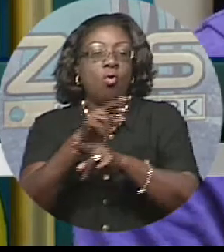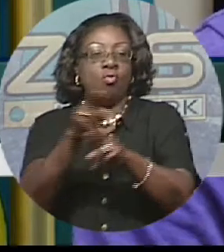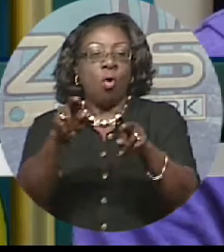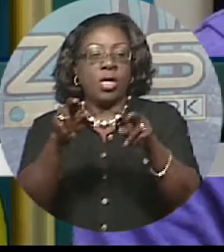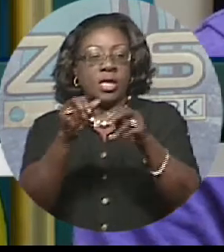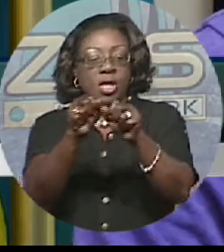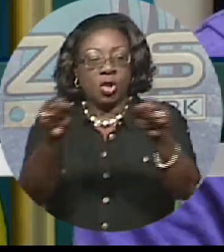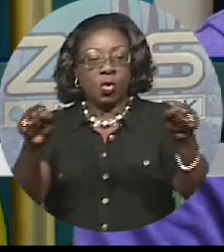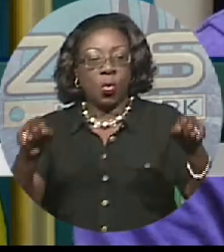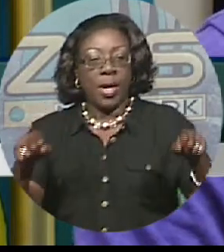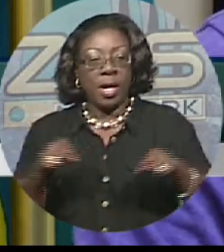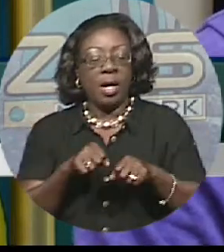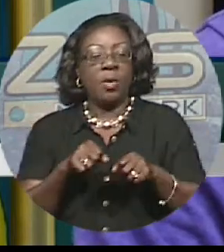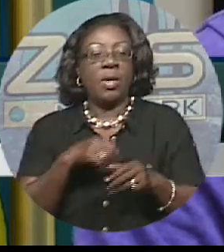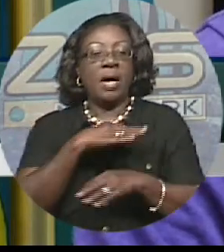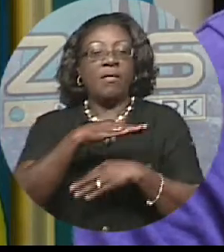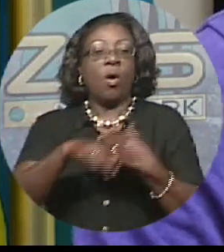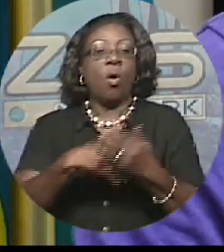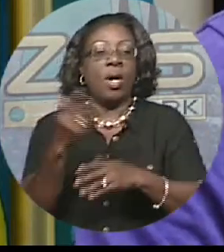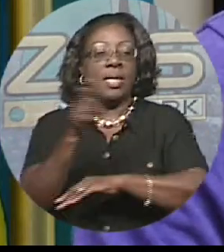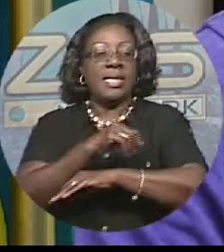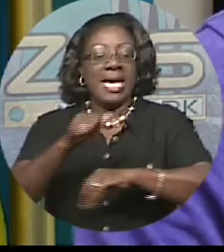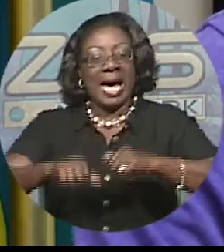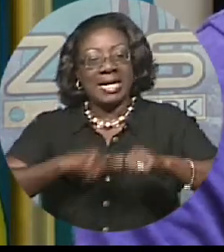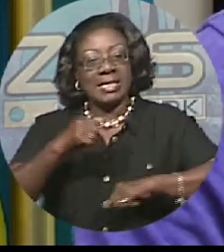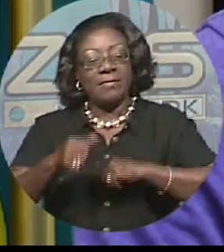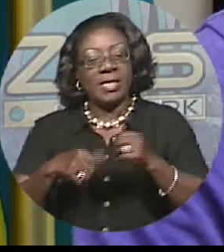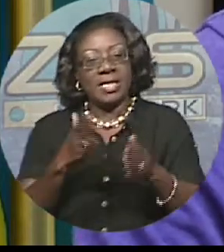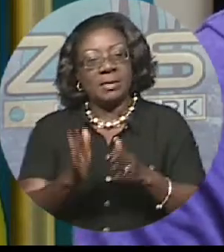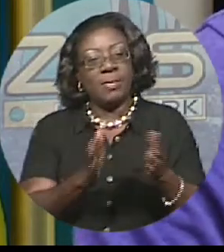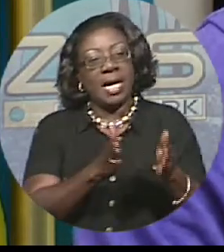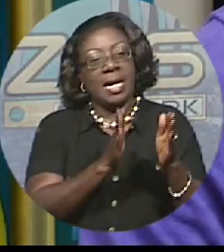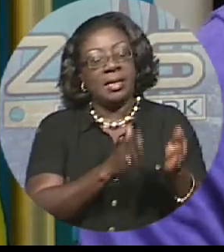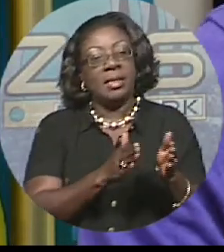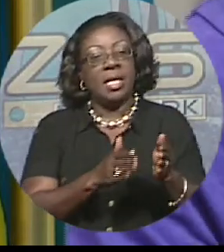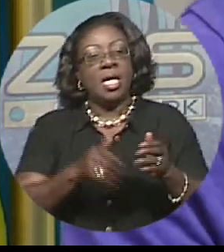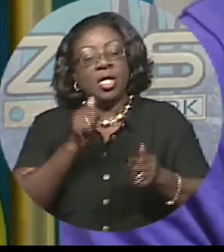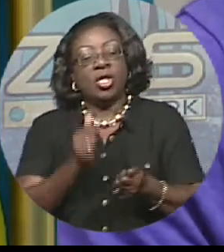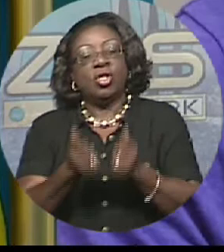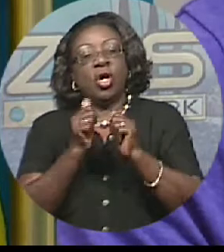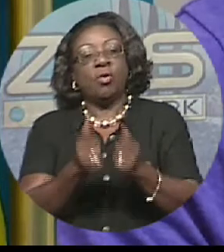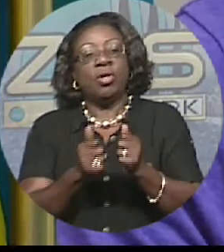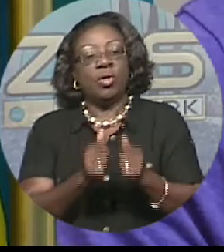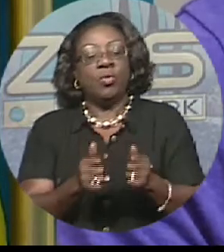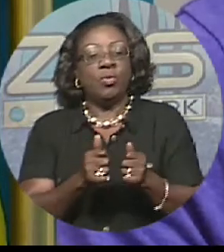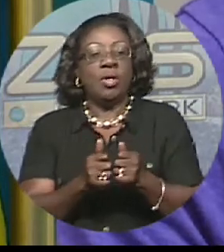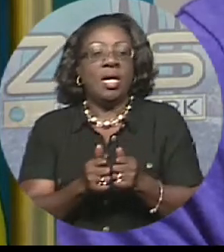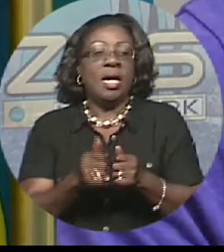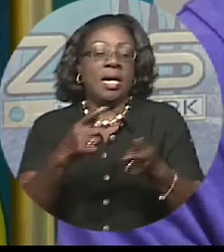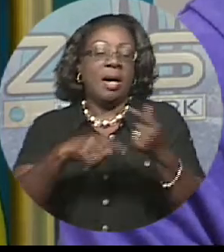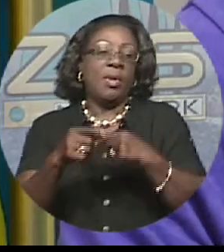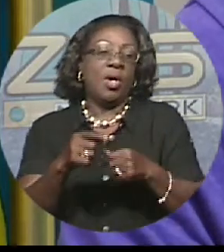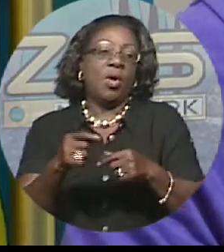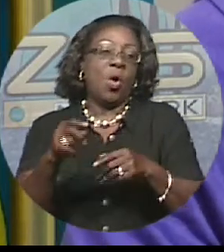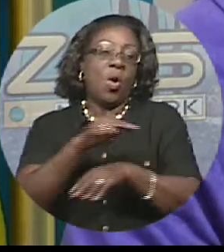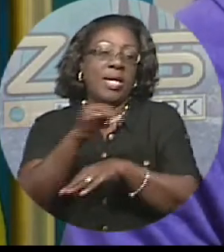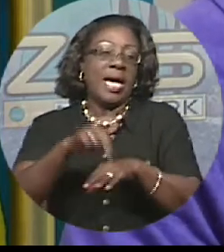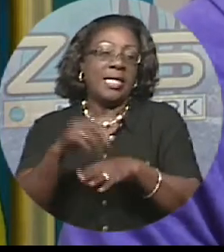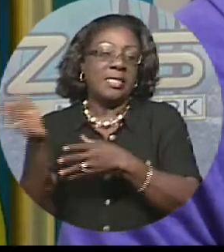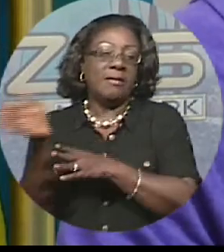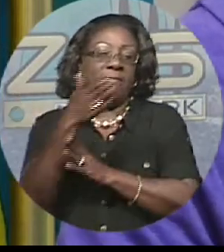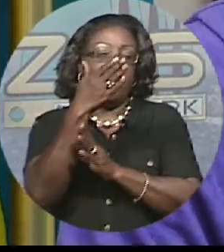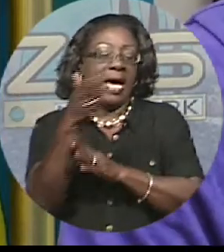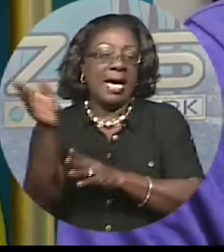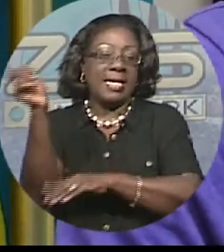whole day of activities planned. In the evening there's the Tourism Junkanoo Festival happening, so if you come along during the day for National Pride Day, you can stay on well